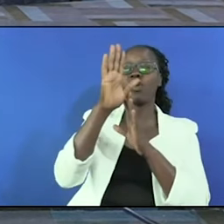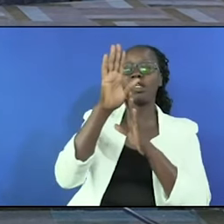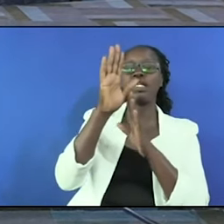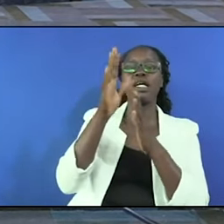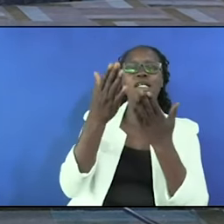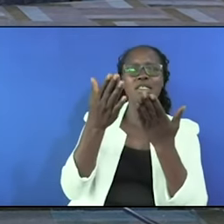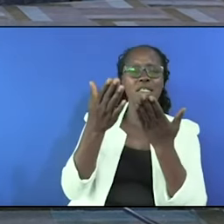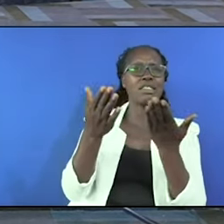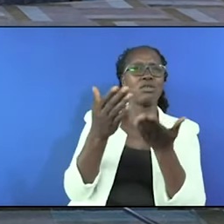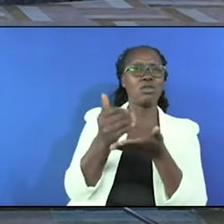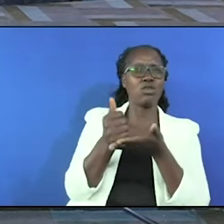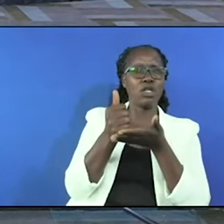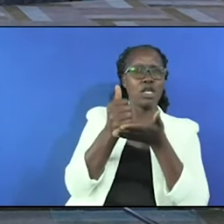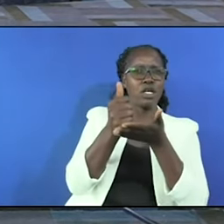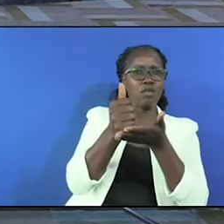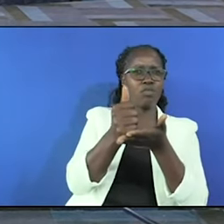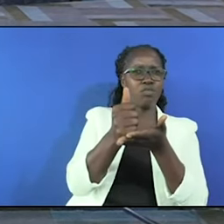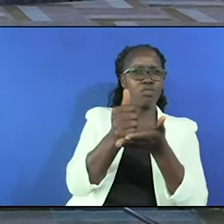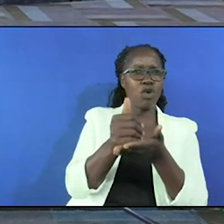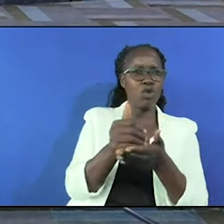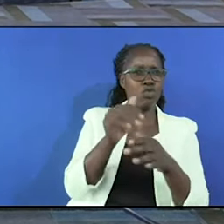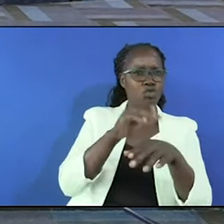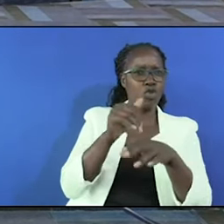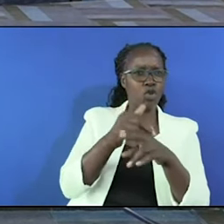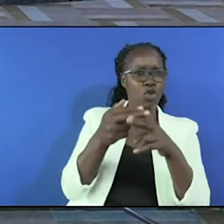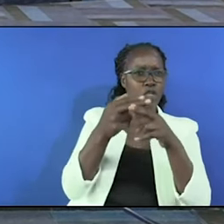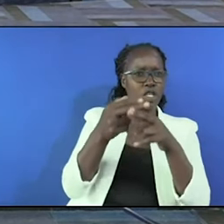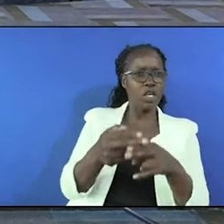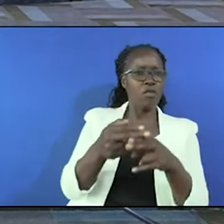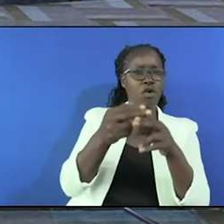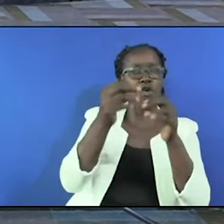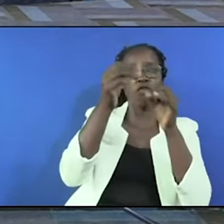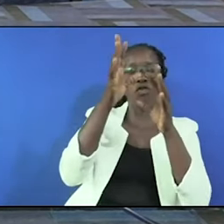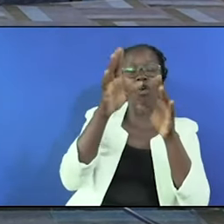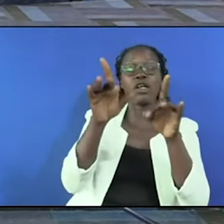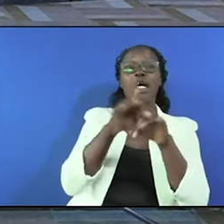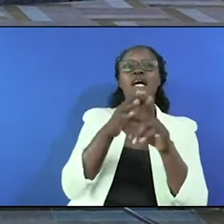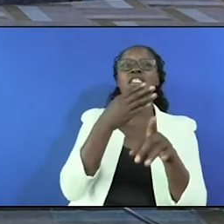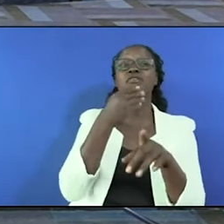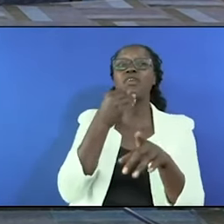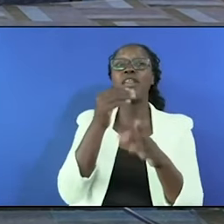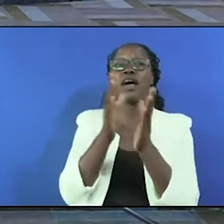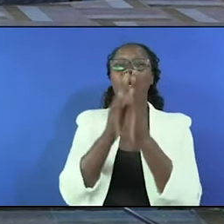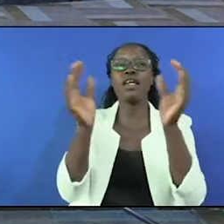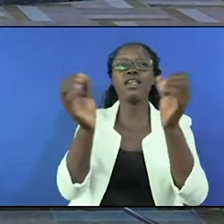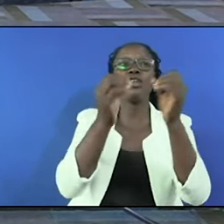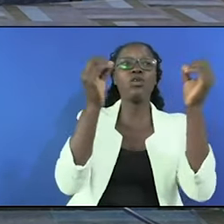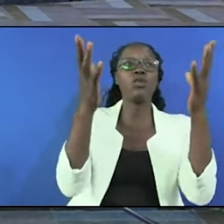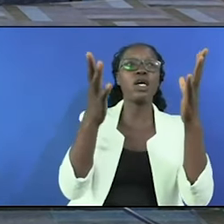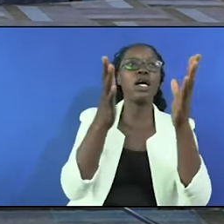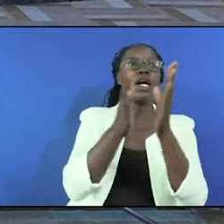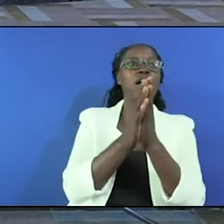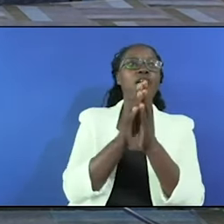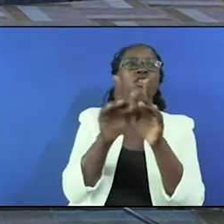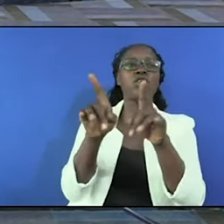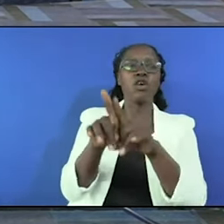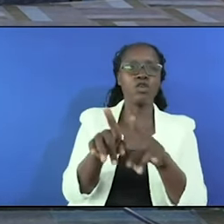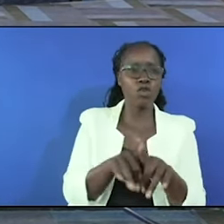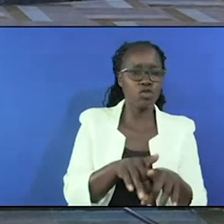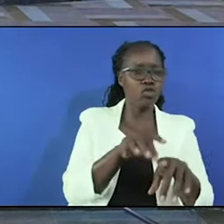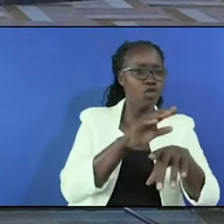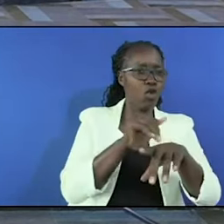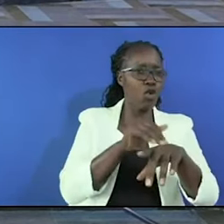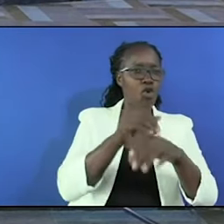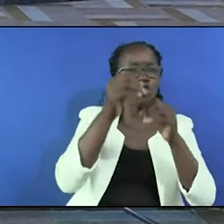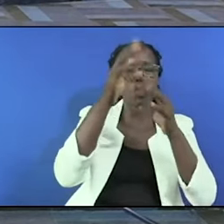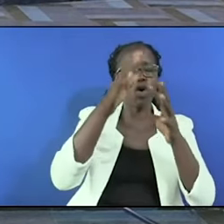it helps you to call on the name of God as Daddy. Hallelujah. That you can call your